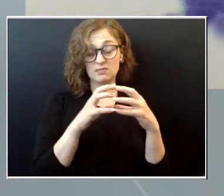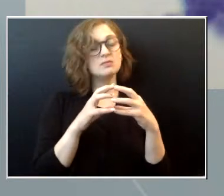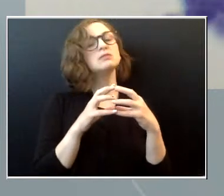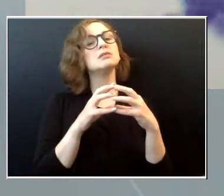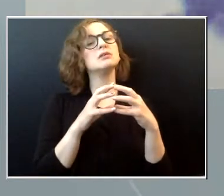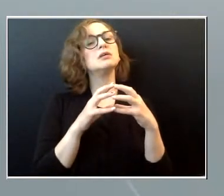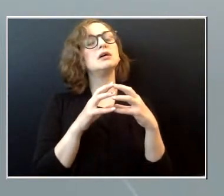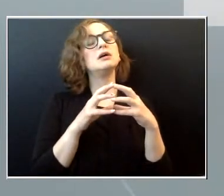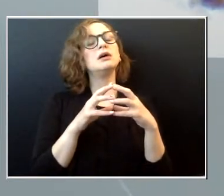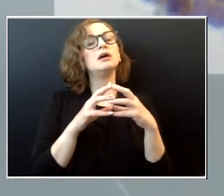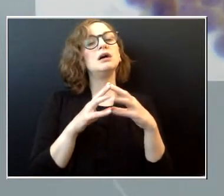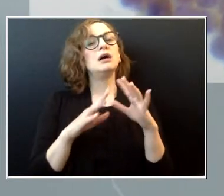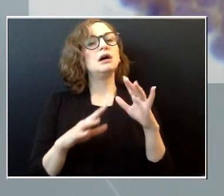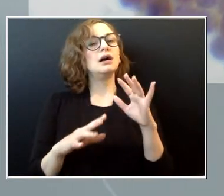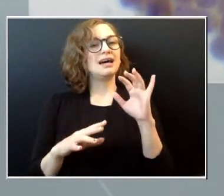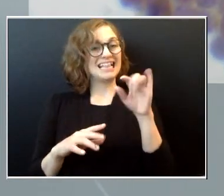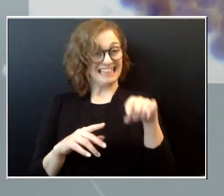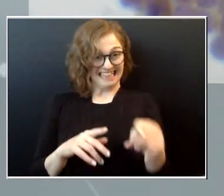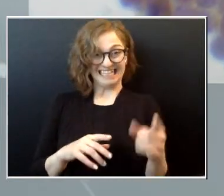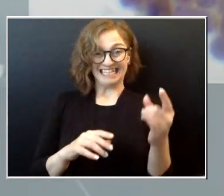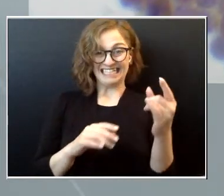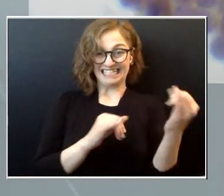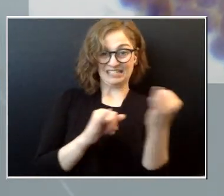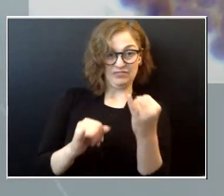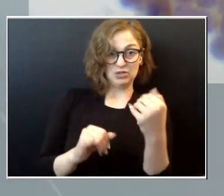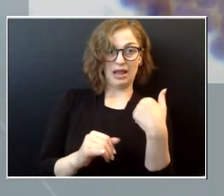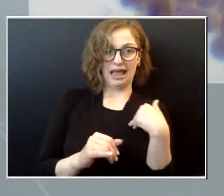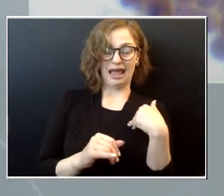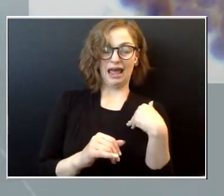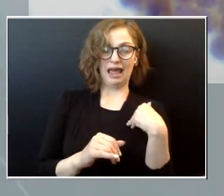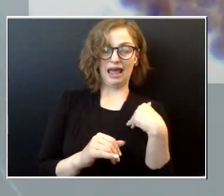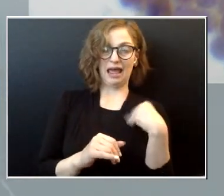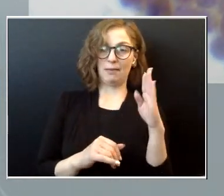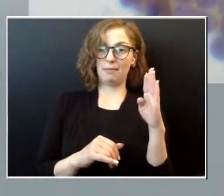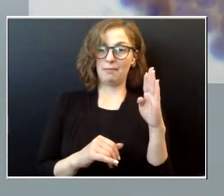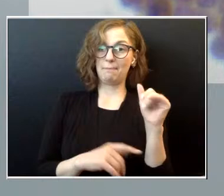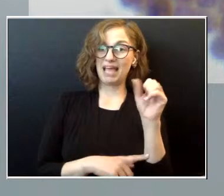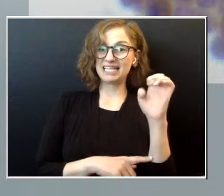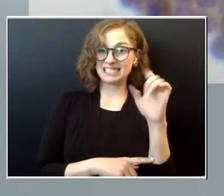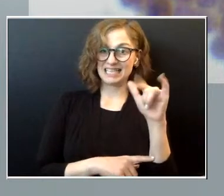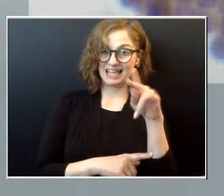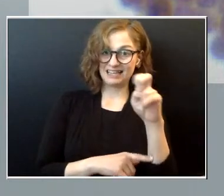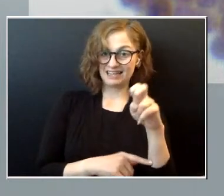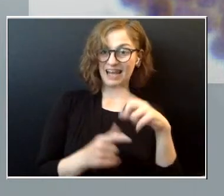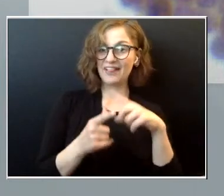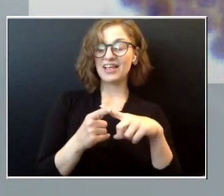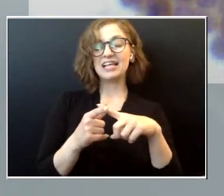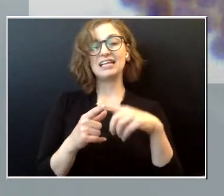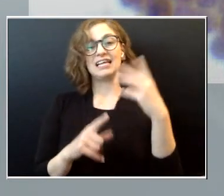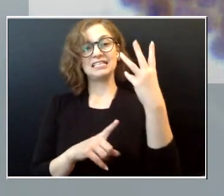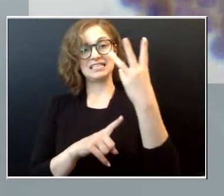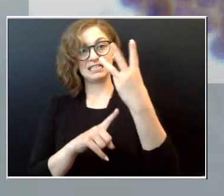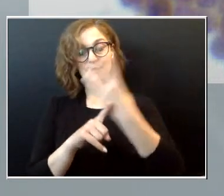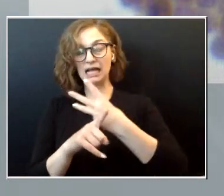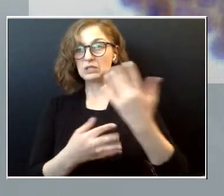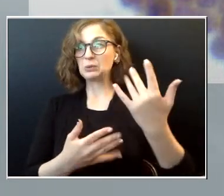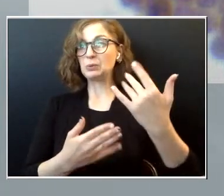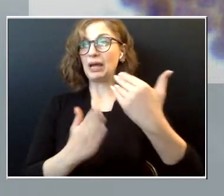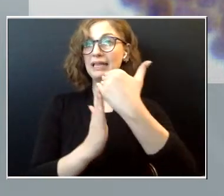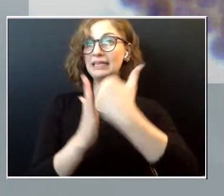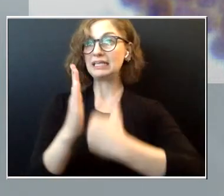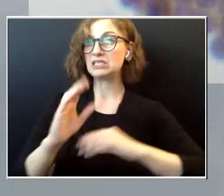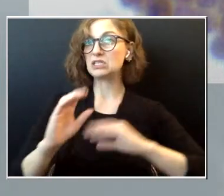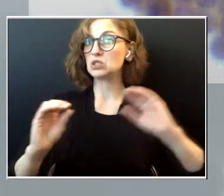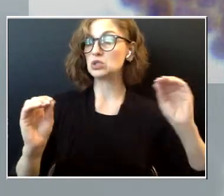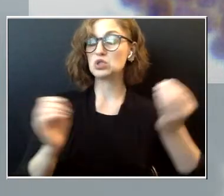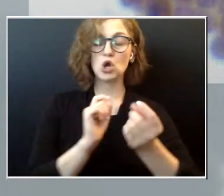This individual had a baseline, and then at 6 months she was on wait list and there was no change in the Ki-67, but she had very little to